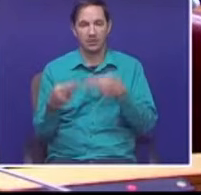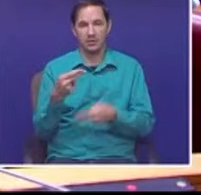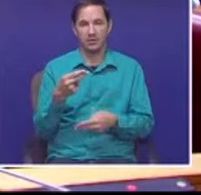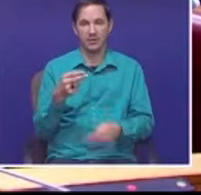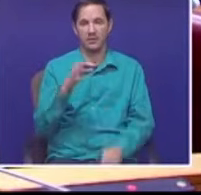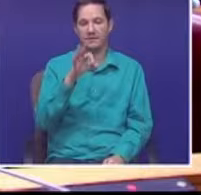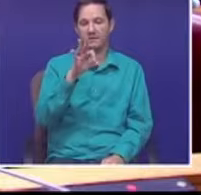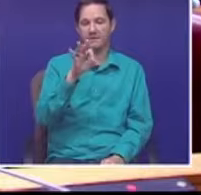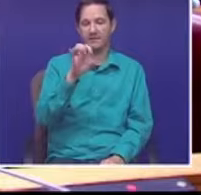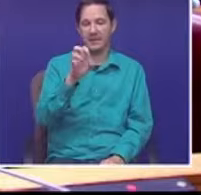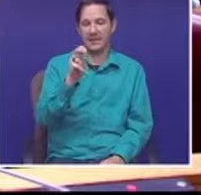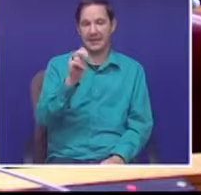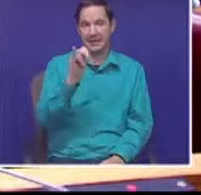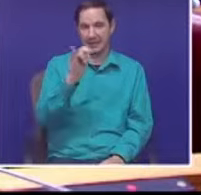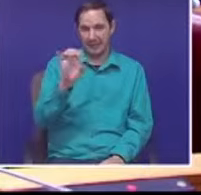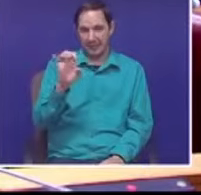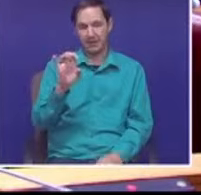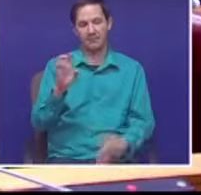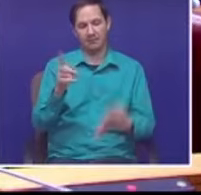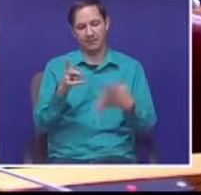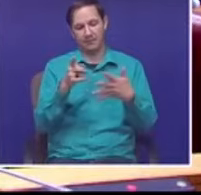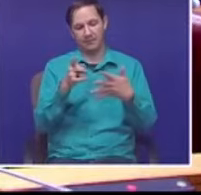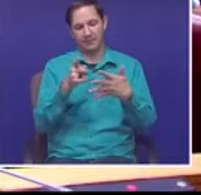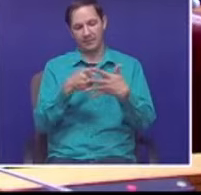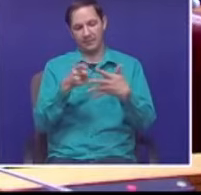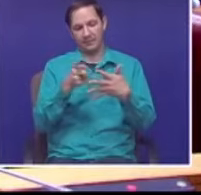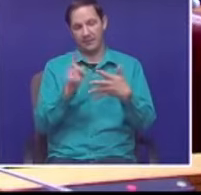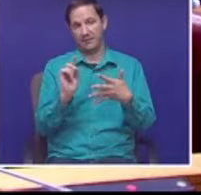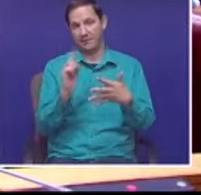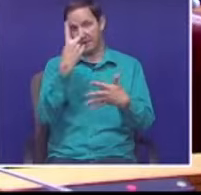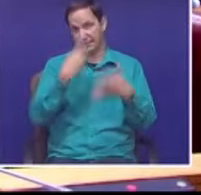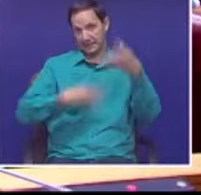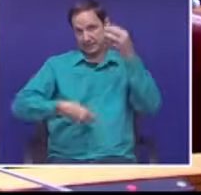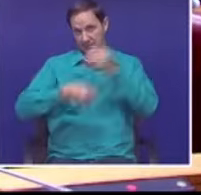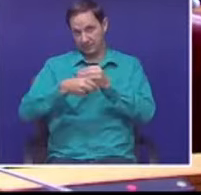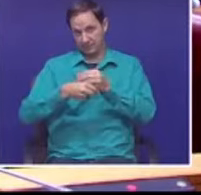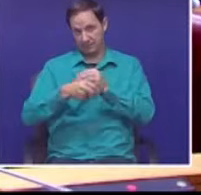Fanny to ask a supplementary question to the Minister.